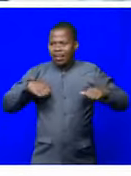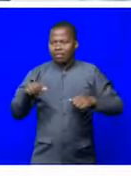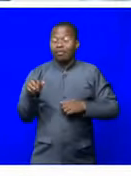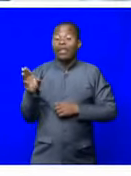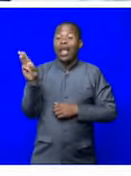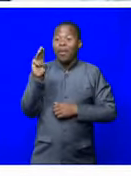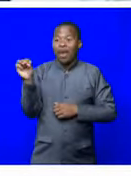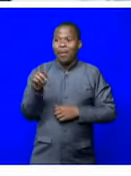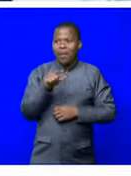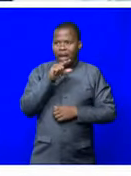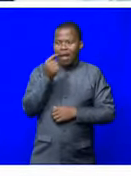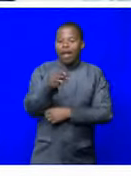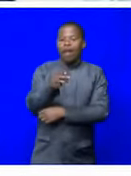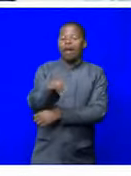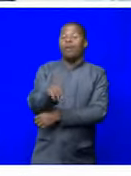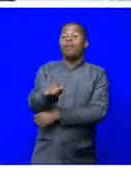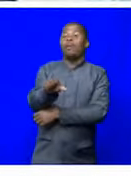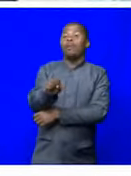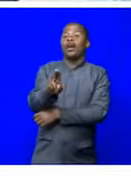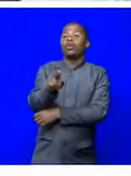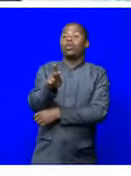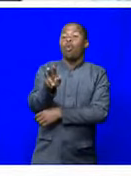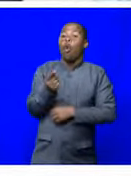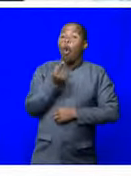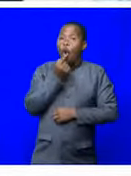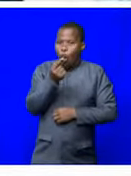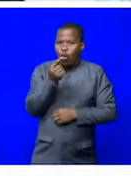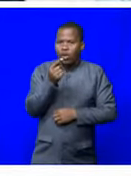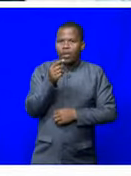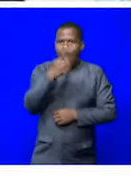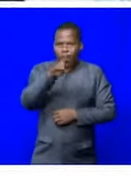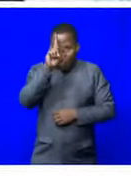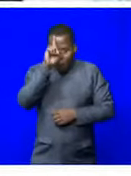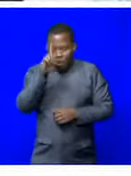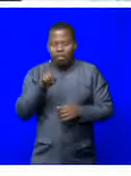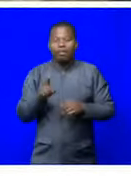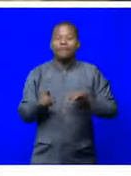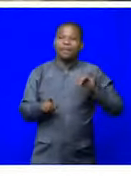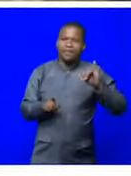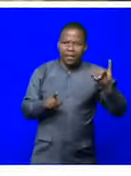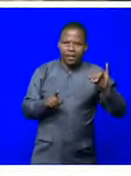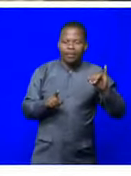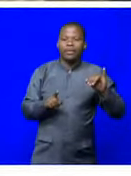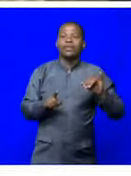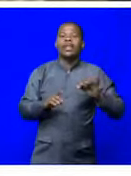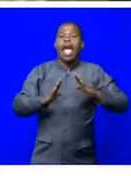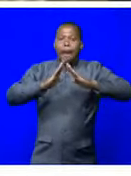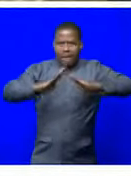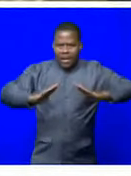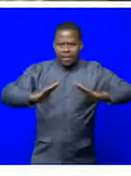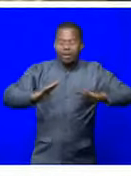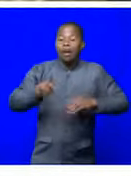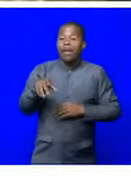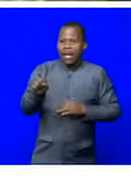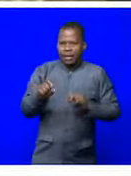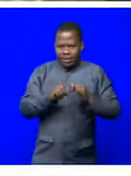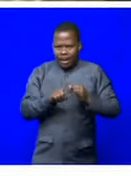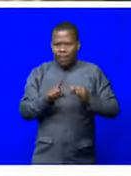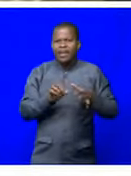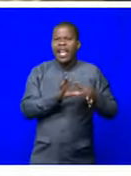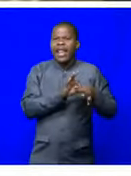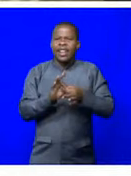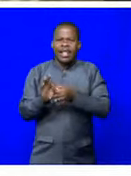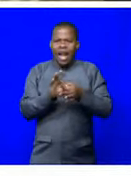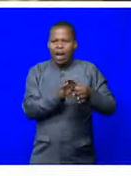Masuku uthi uyethemba kwekutsi bomabhalane nalabaphethe inhlangothi tsite etinhlanganweni letidimele